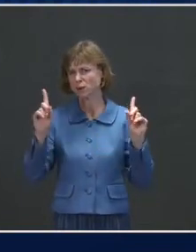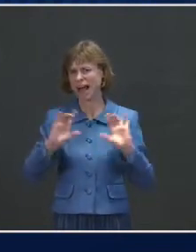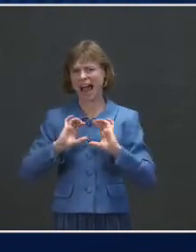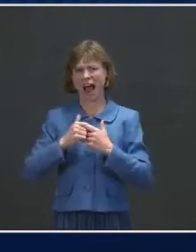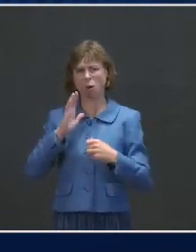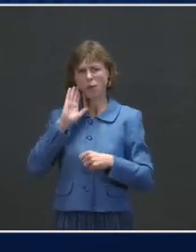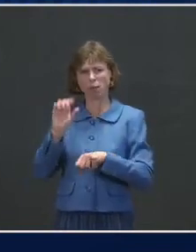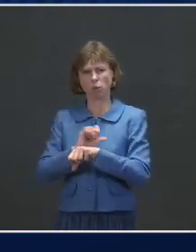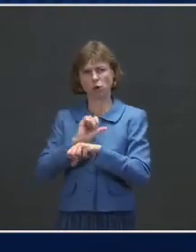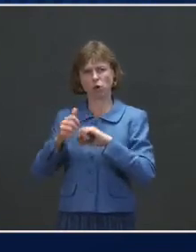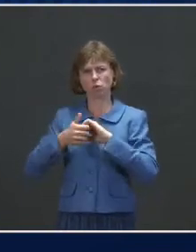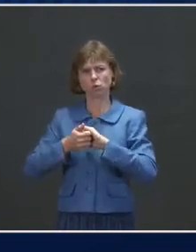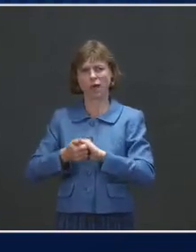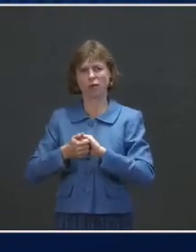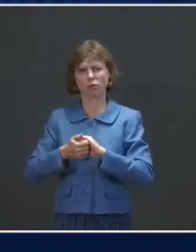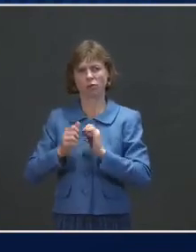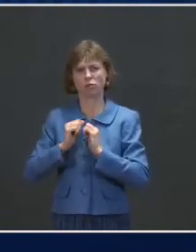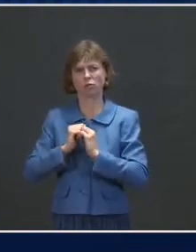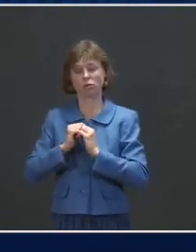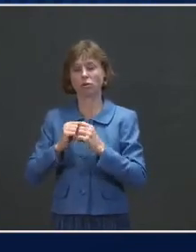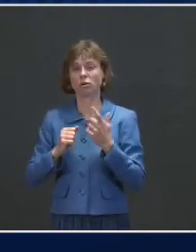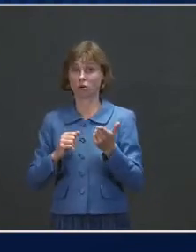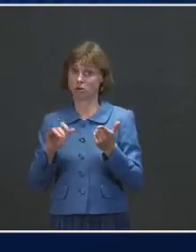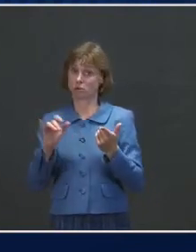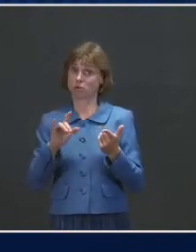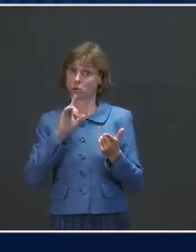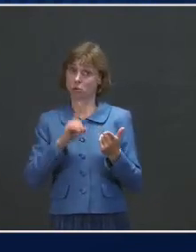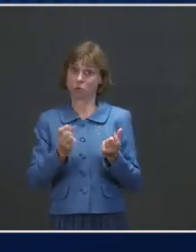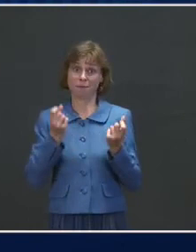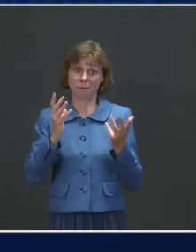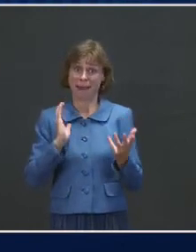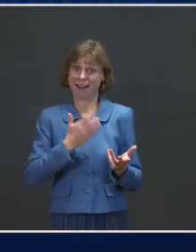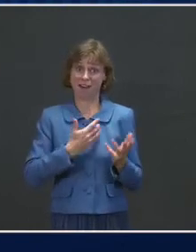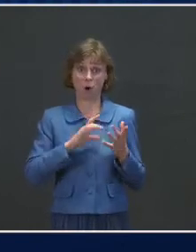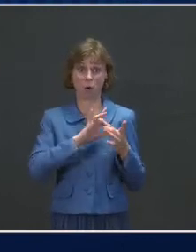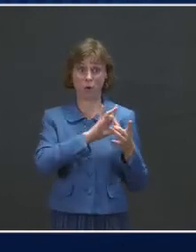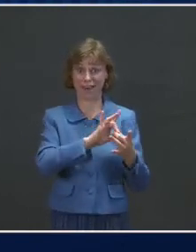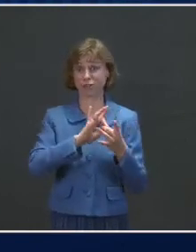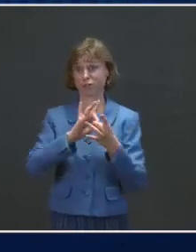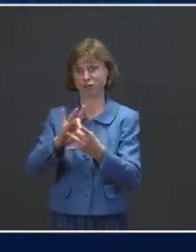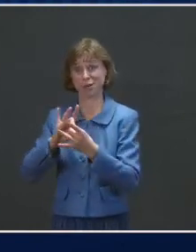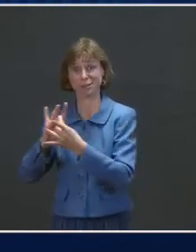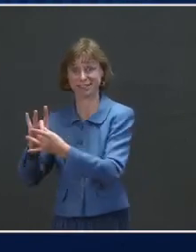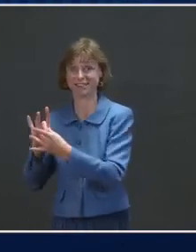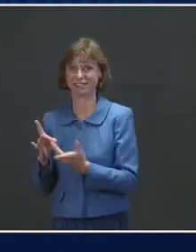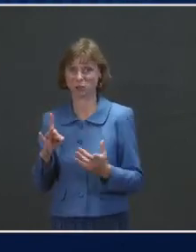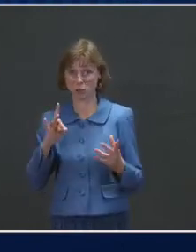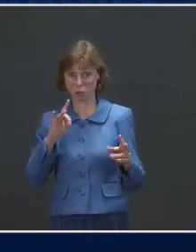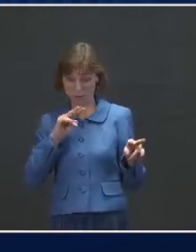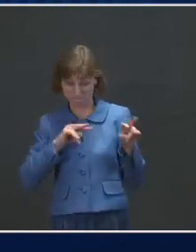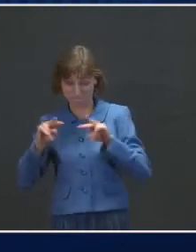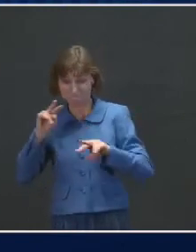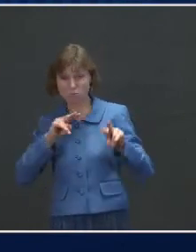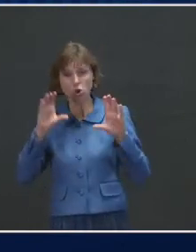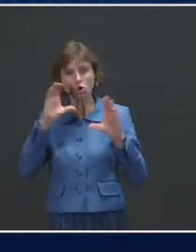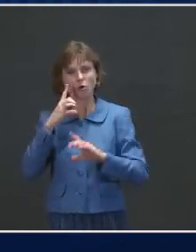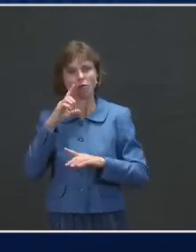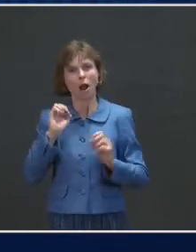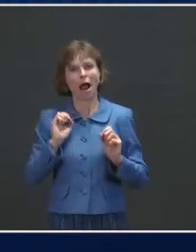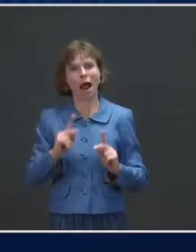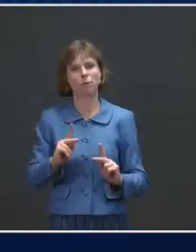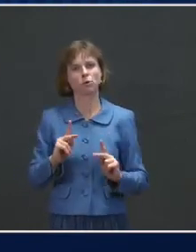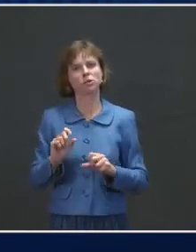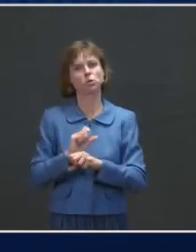together? Well, just as is true in many of our relationships, we look for opportunities to work together on issues where there